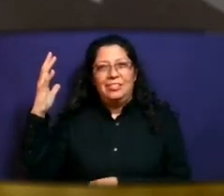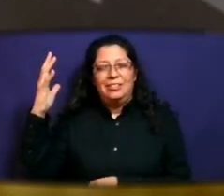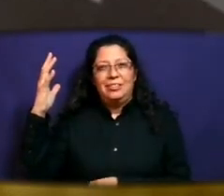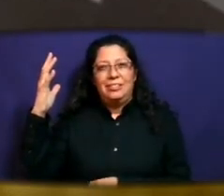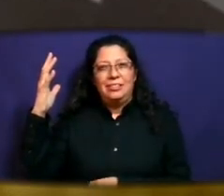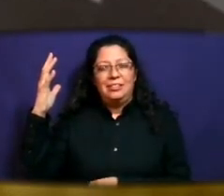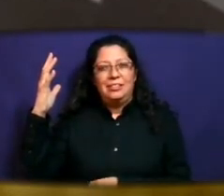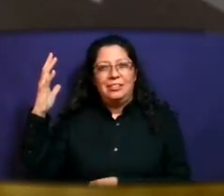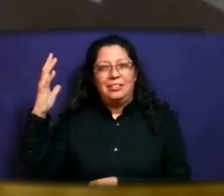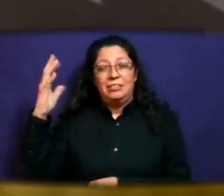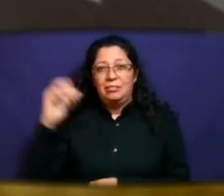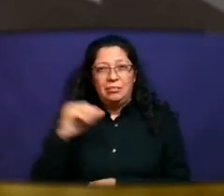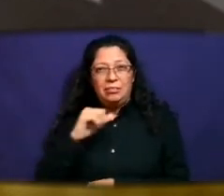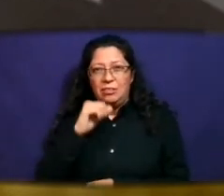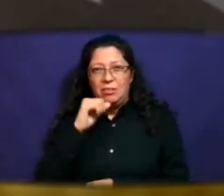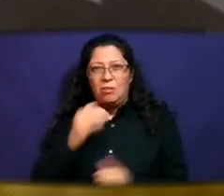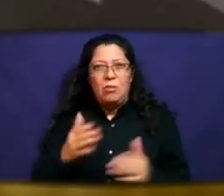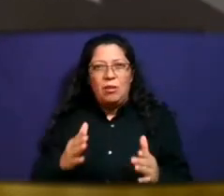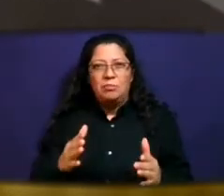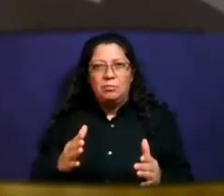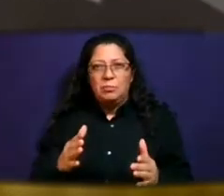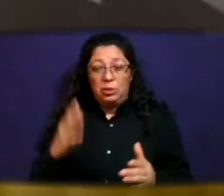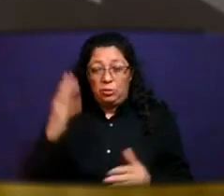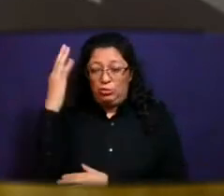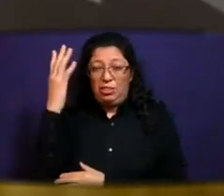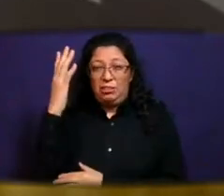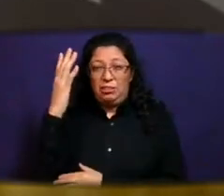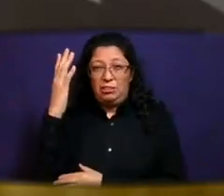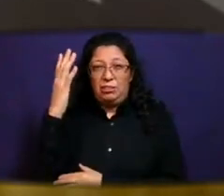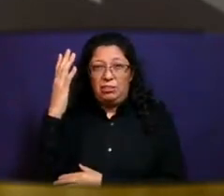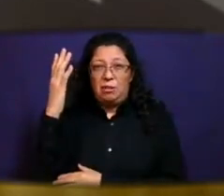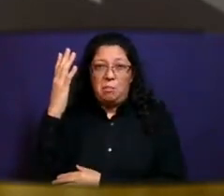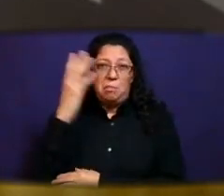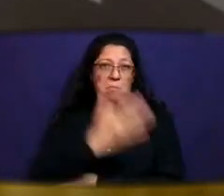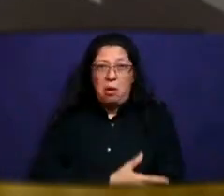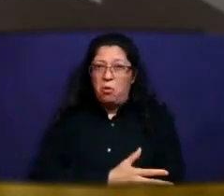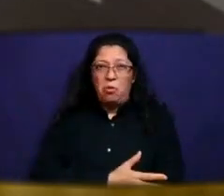Don't let them bulldoze the trees.